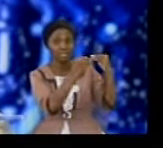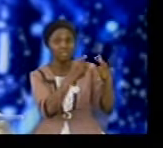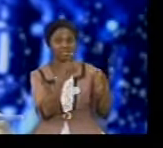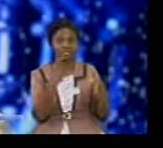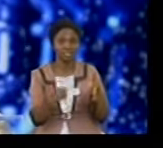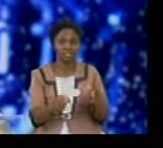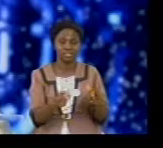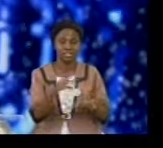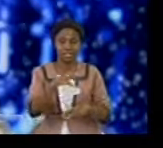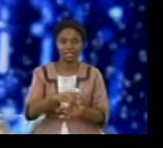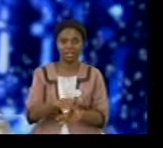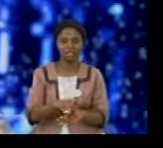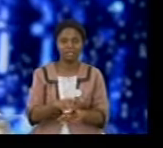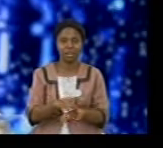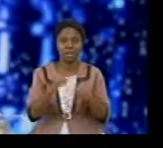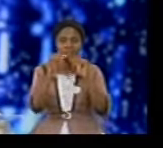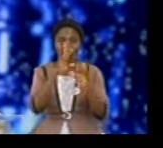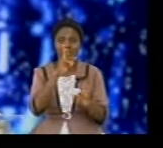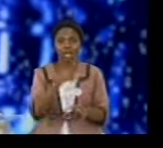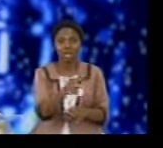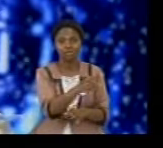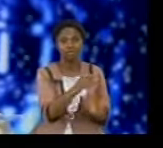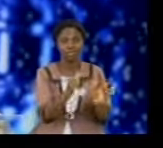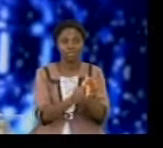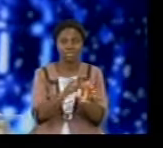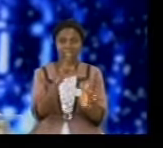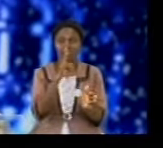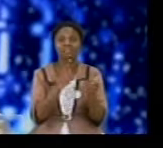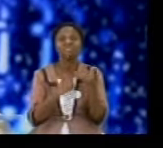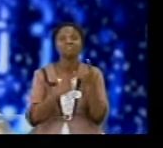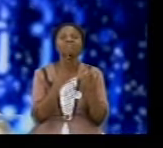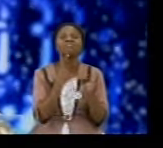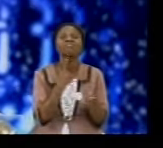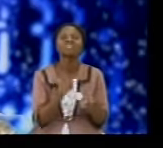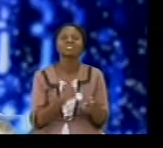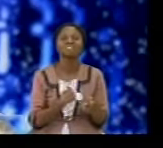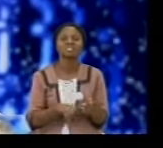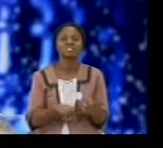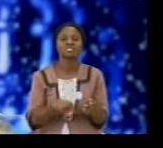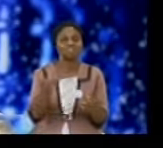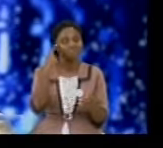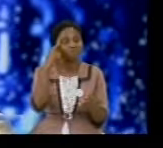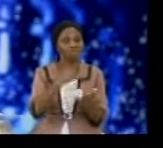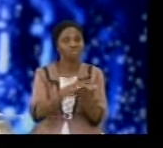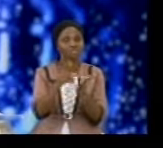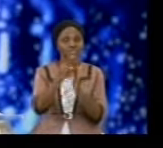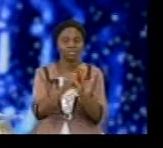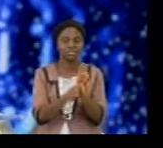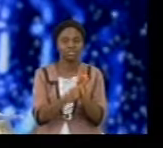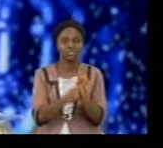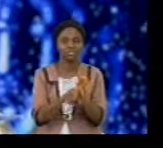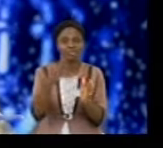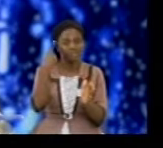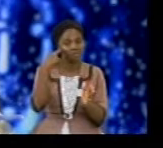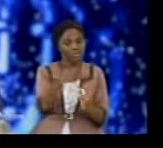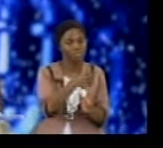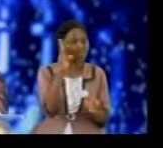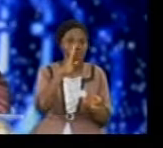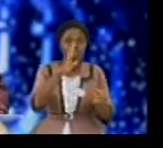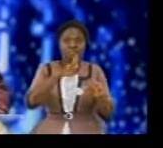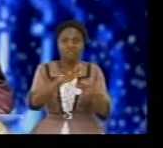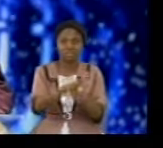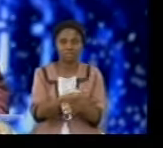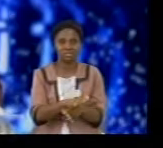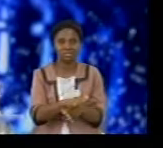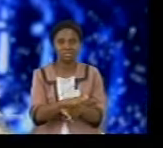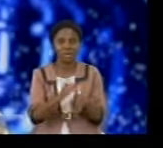filled. Blessed are the merciful, for they shall obtain mercy. Blessed are the pure in heart, for they shall see God.